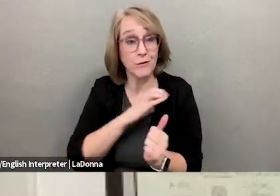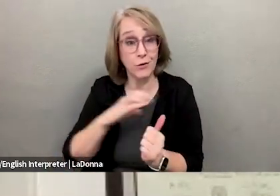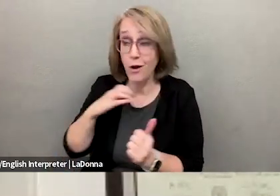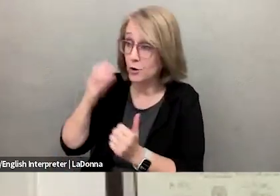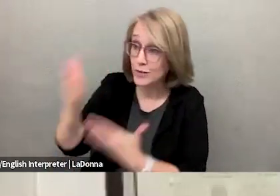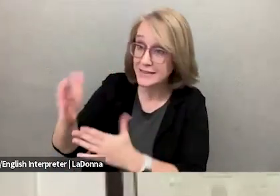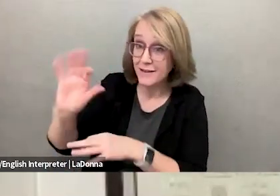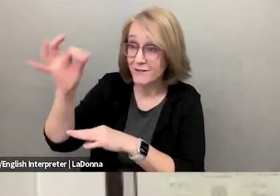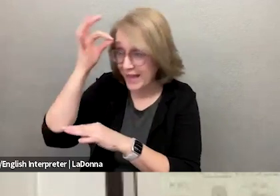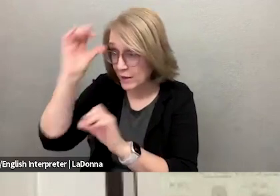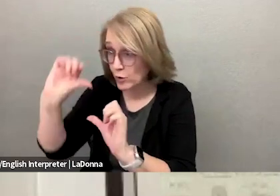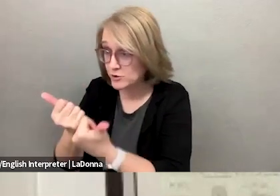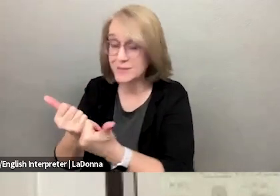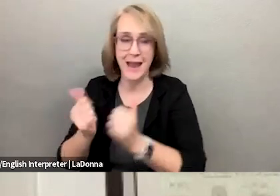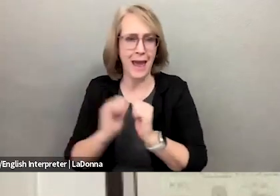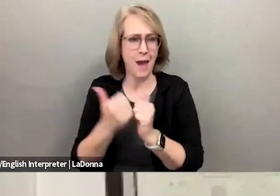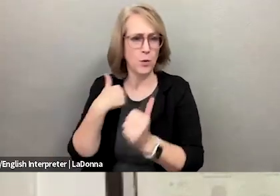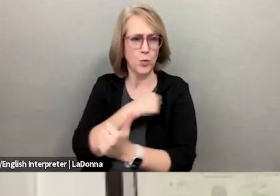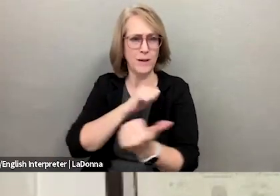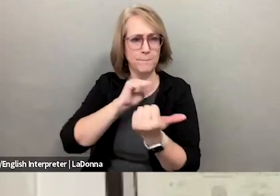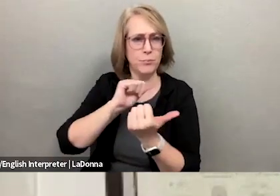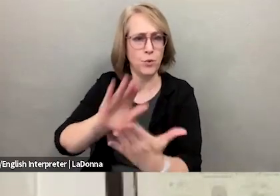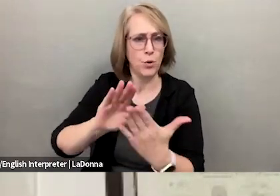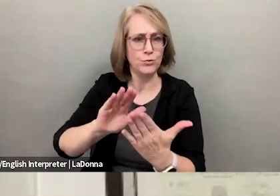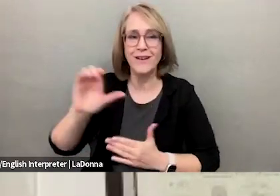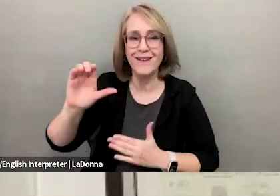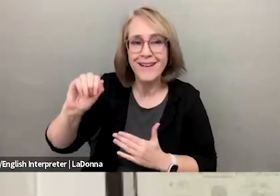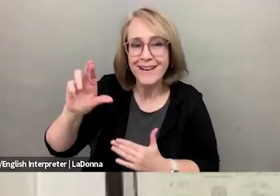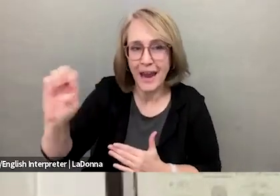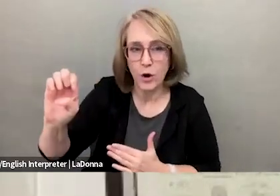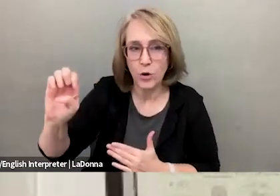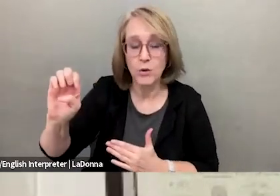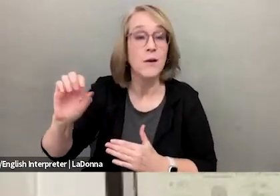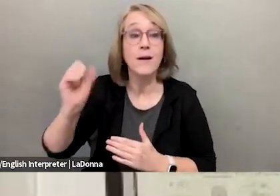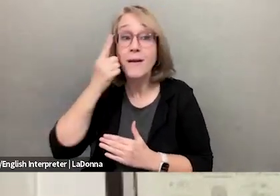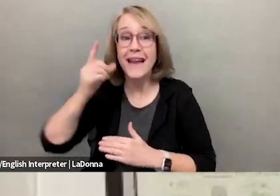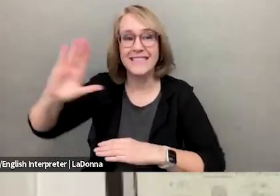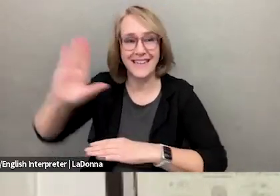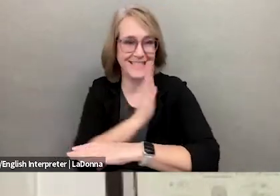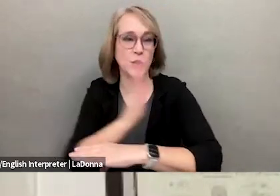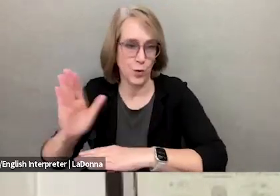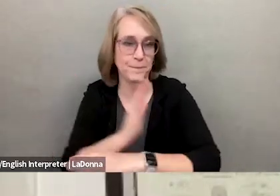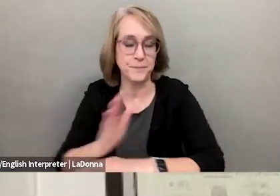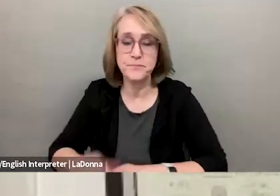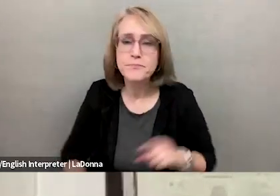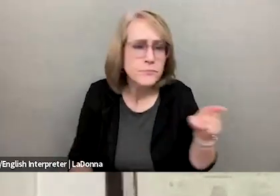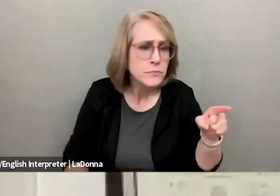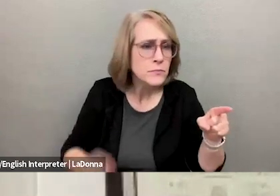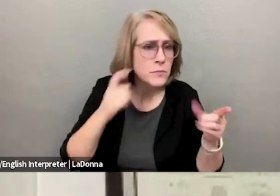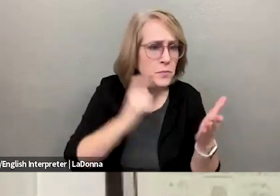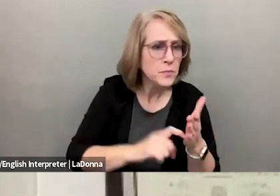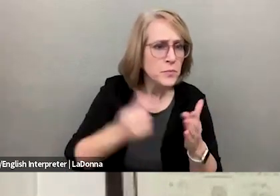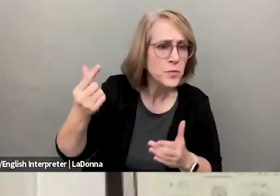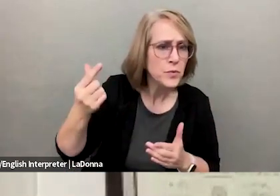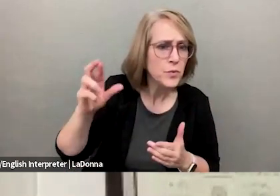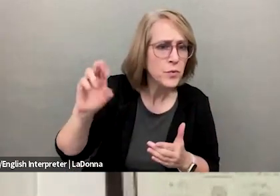we need to think about this across that care continuum. Yeah, that's awesome. Greg, you've got your hand up? Yeah,